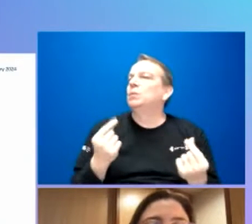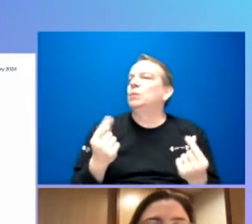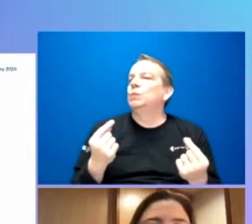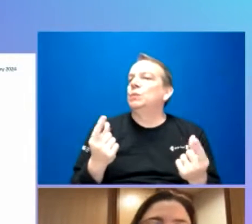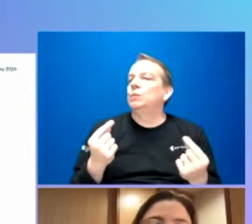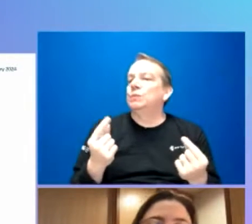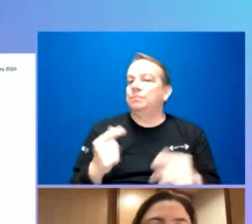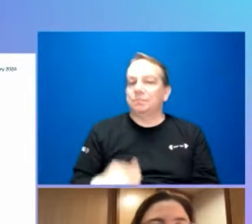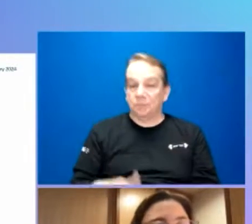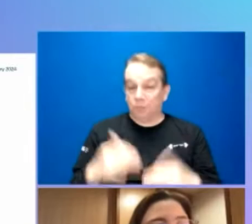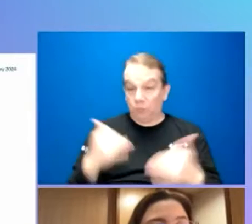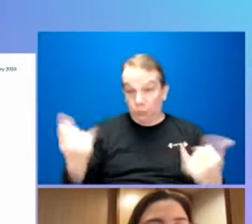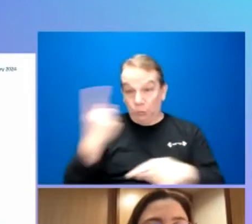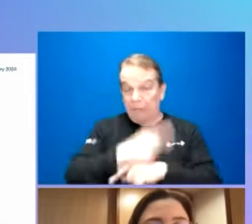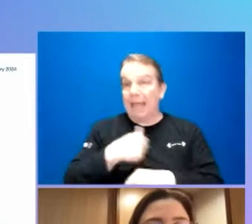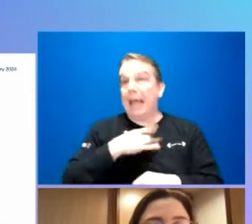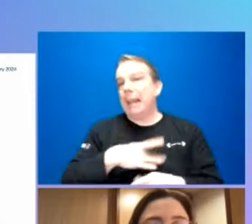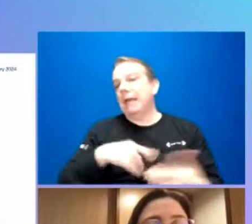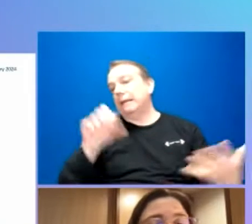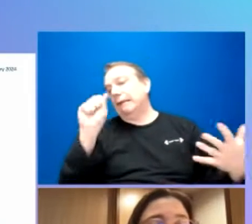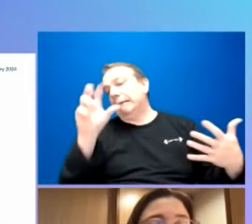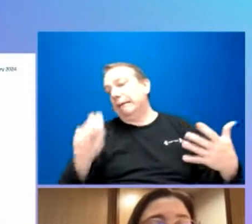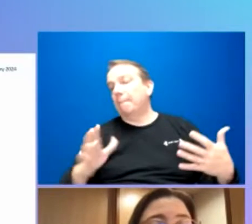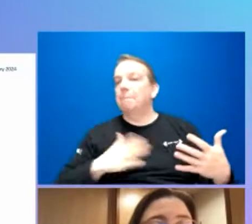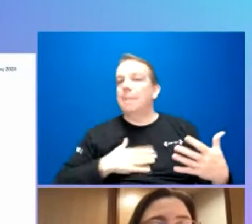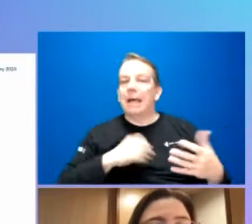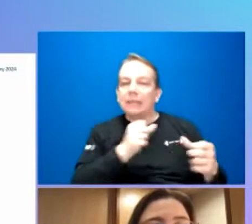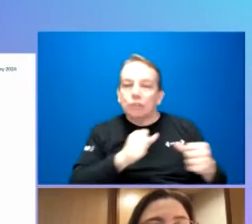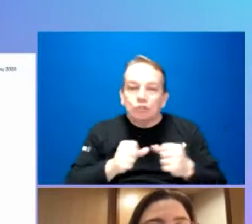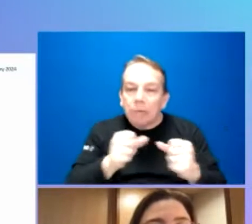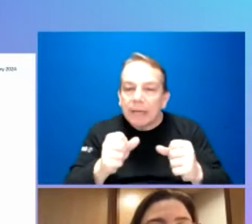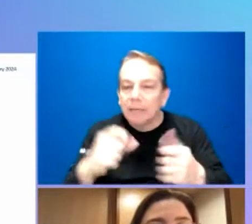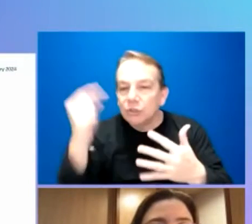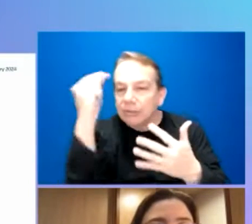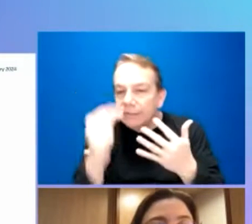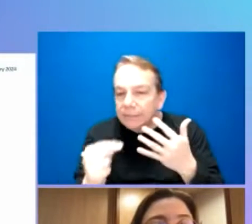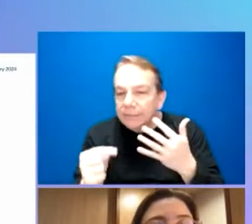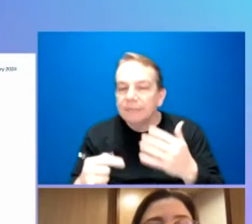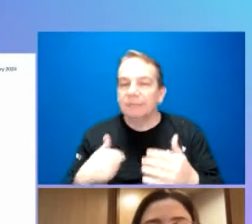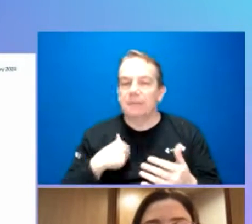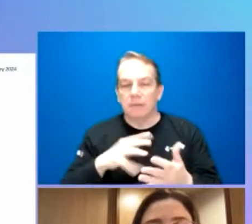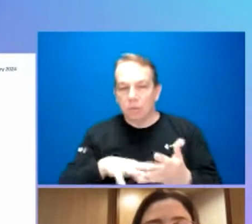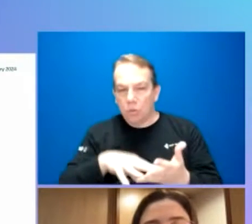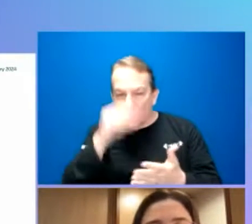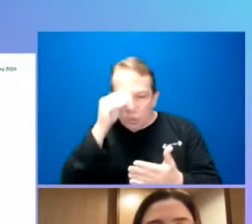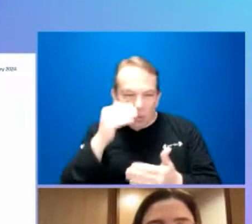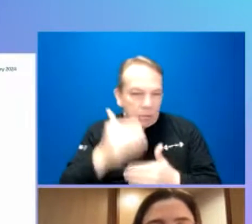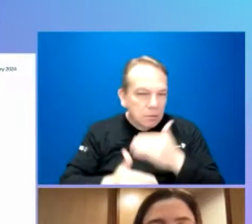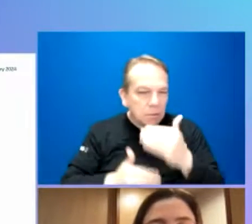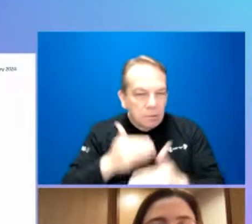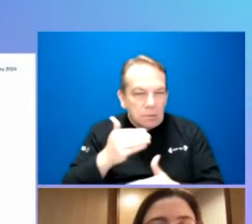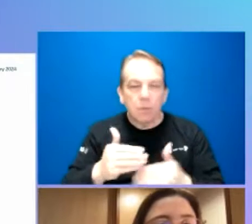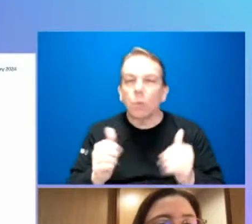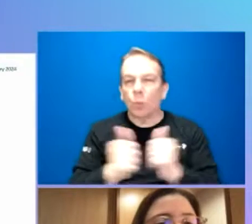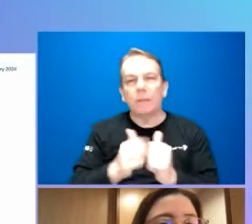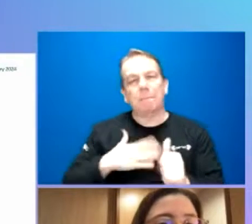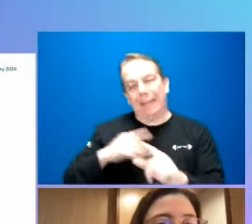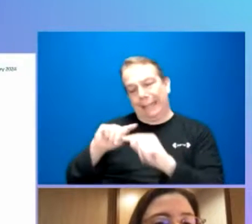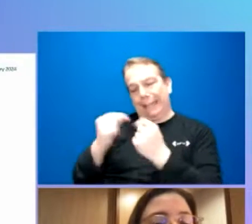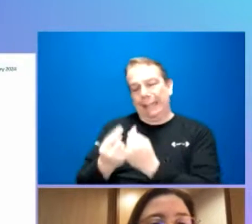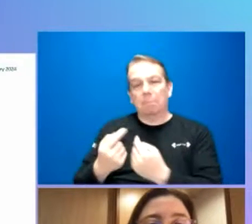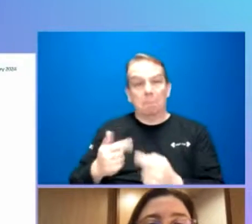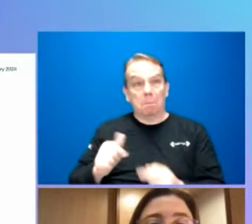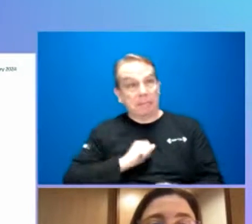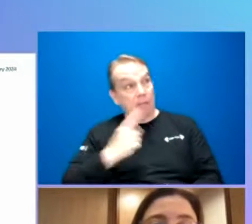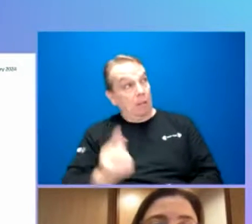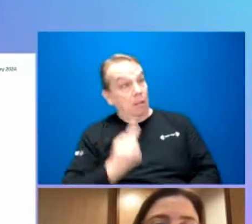I really love to share some of my strategies. And these are things that I've learned with my teams. This is obviously not something I do on my